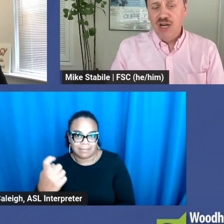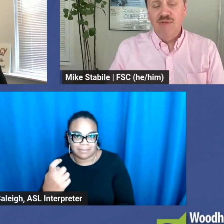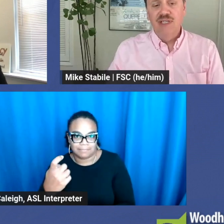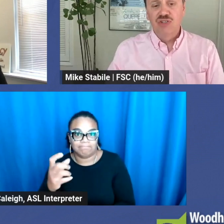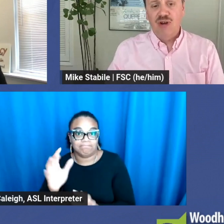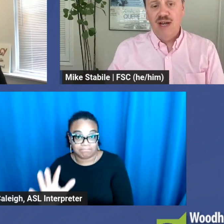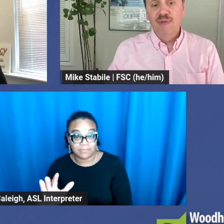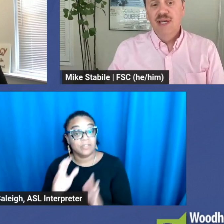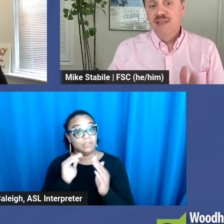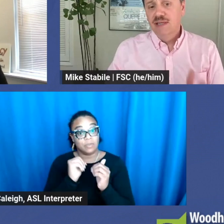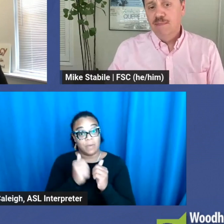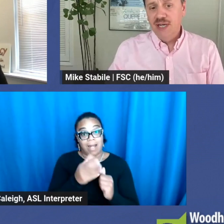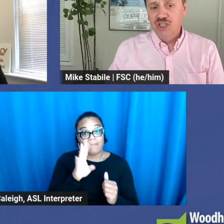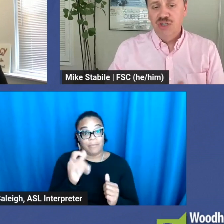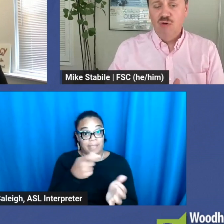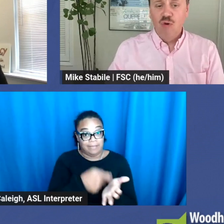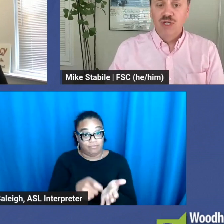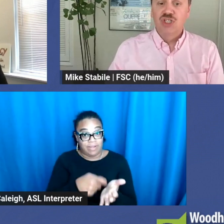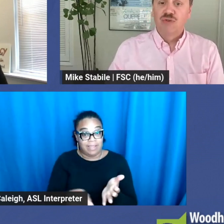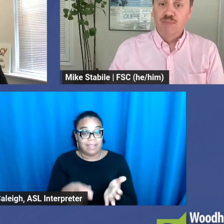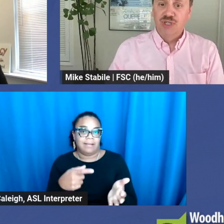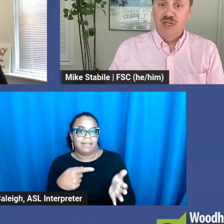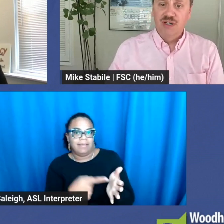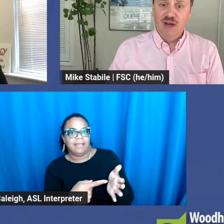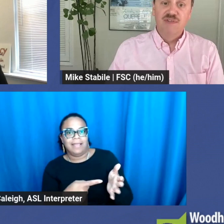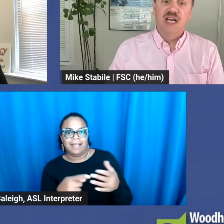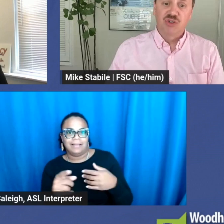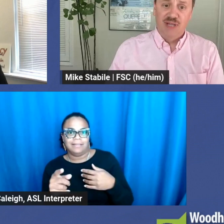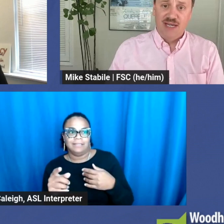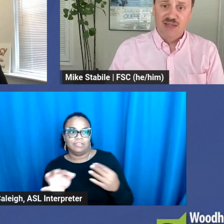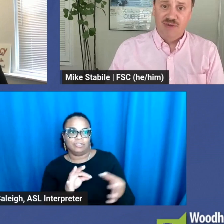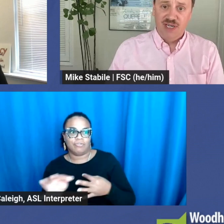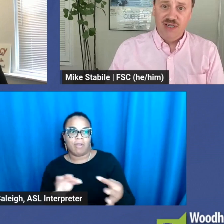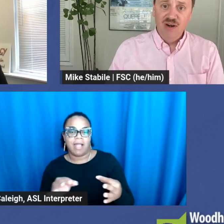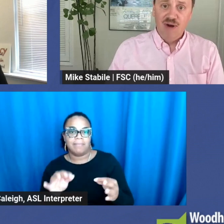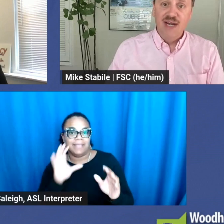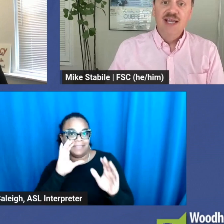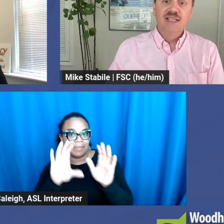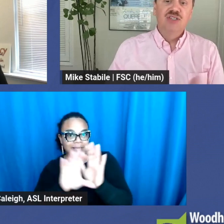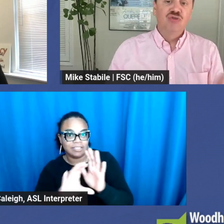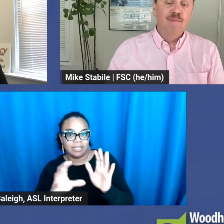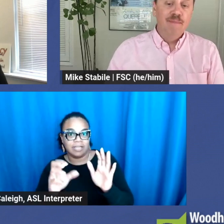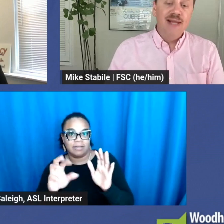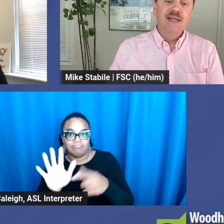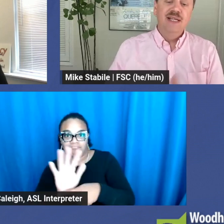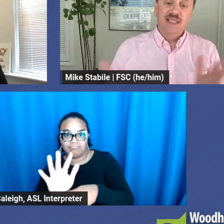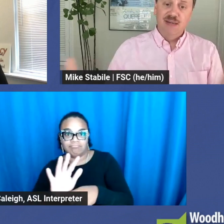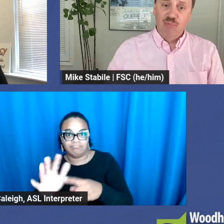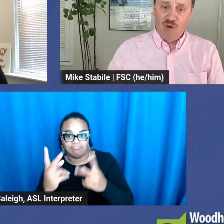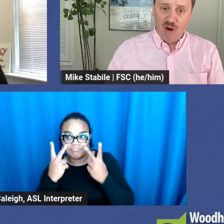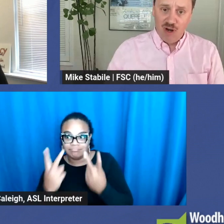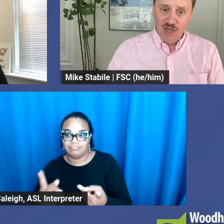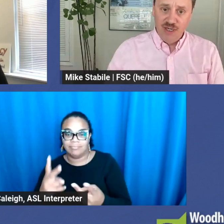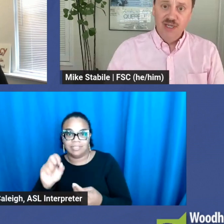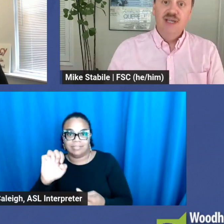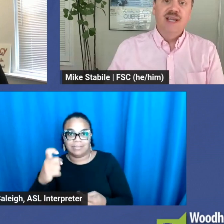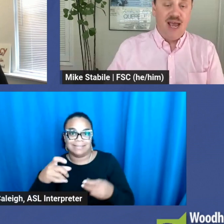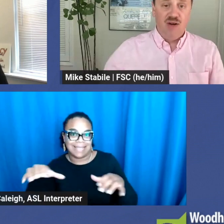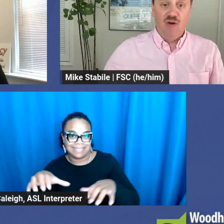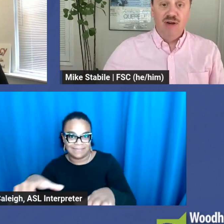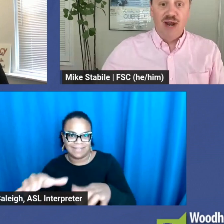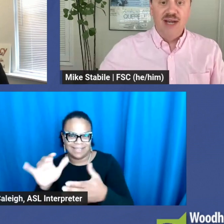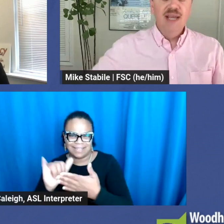they generally describe the depiction or description of sexual activity, right? That's a tremendously